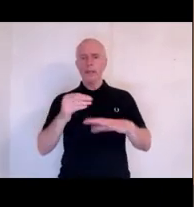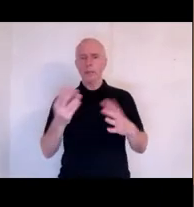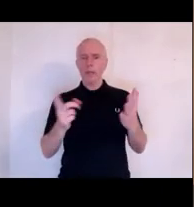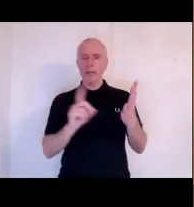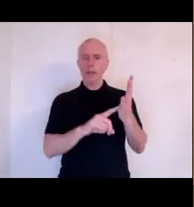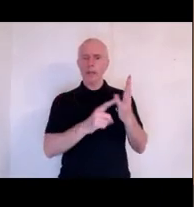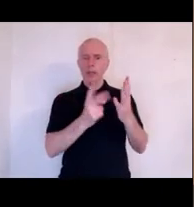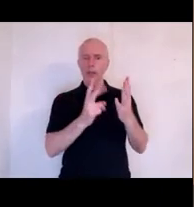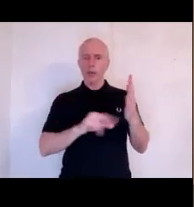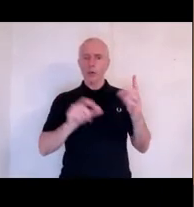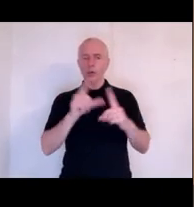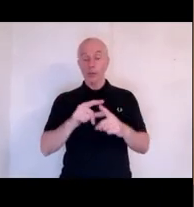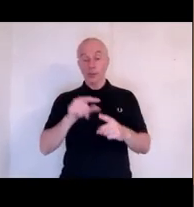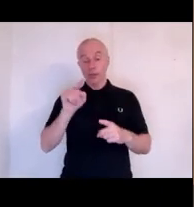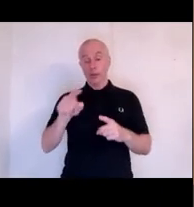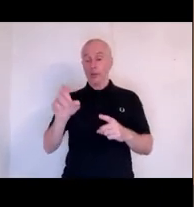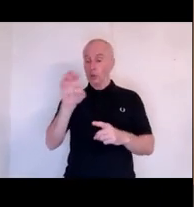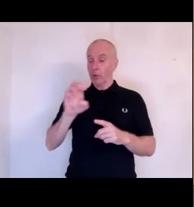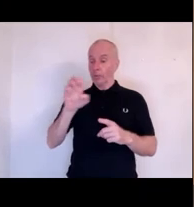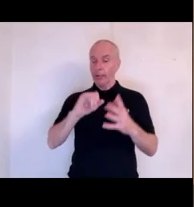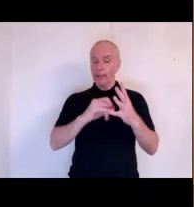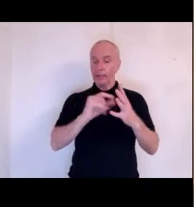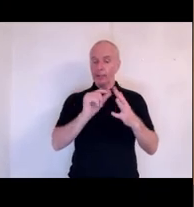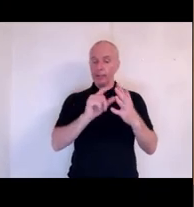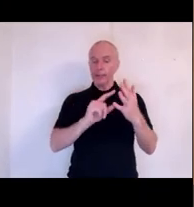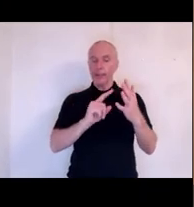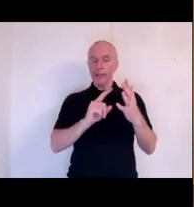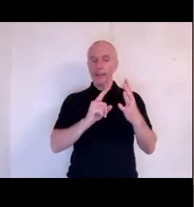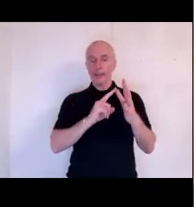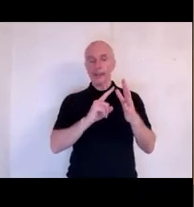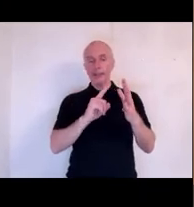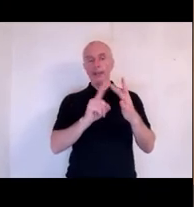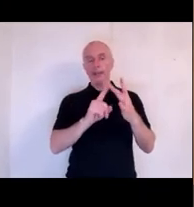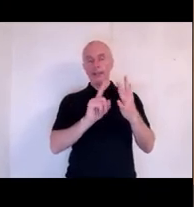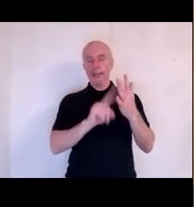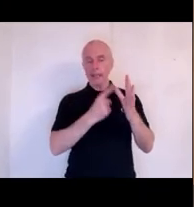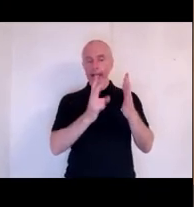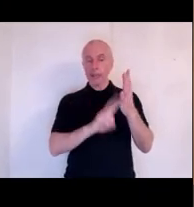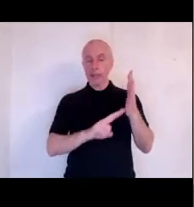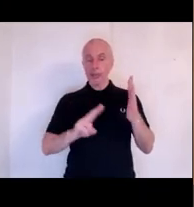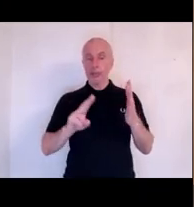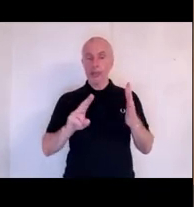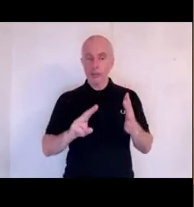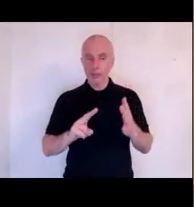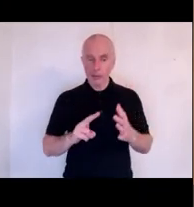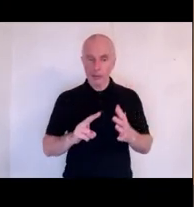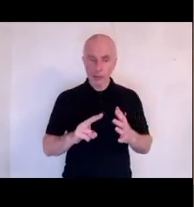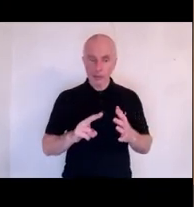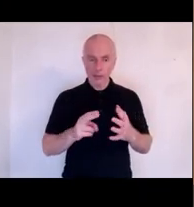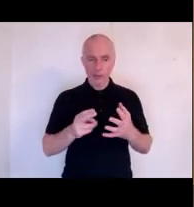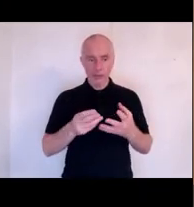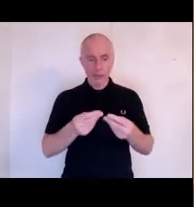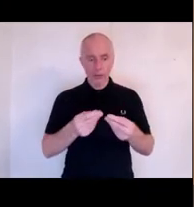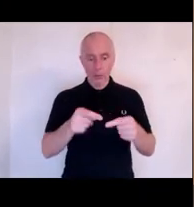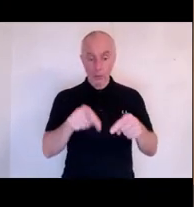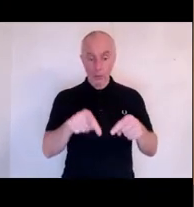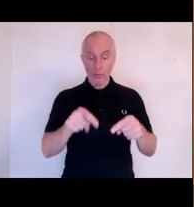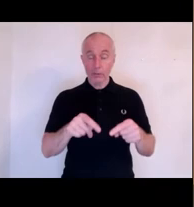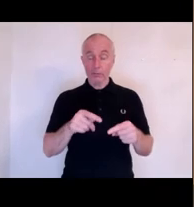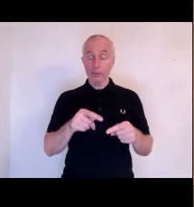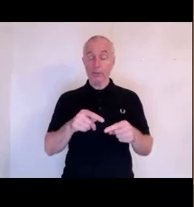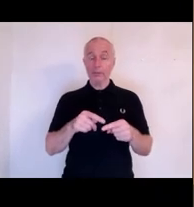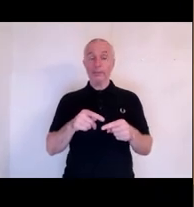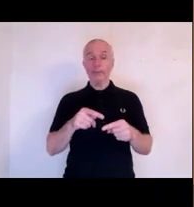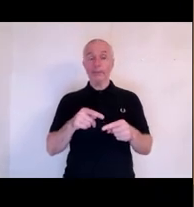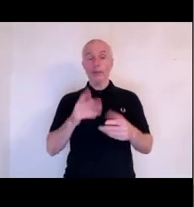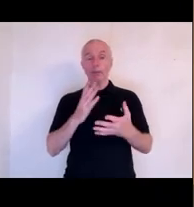European Spallation Source, which is doing this to generate neutrons of hundreds of mega electron volts. So for